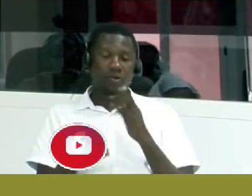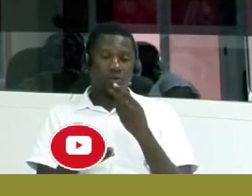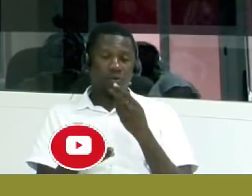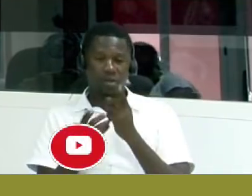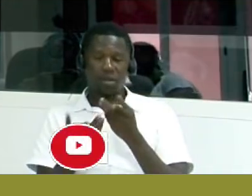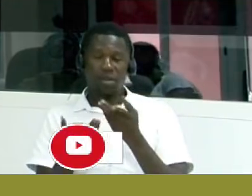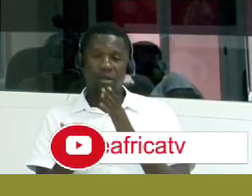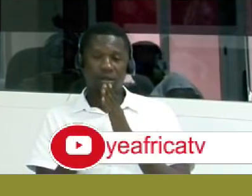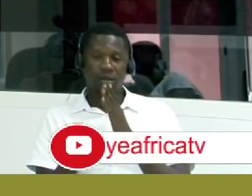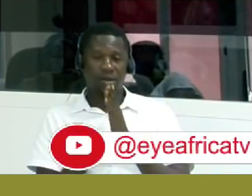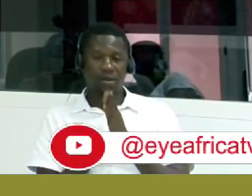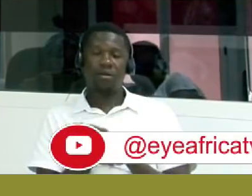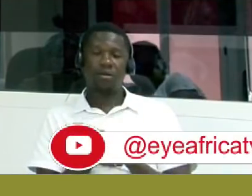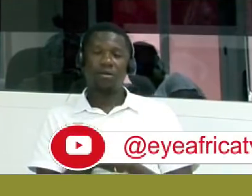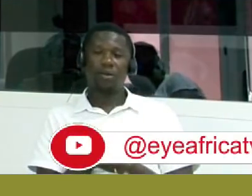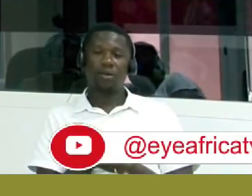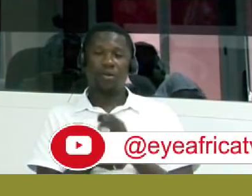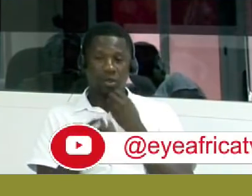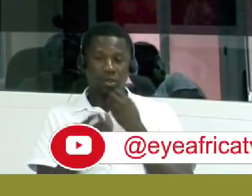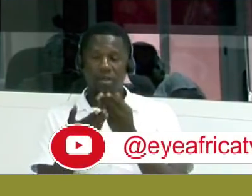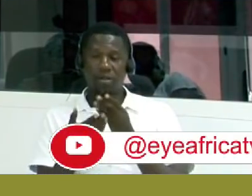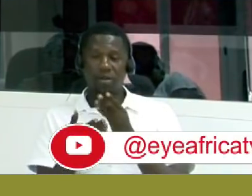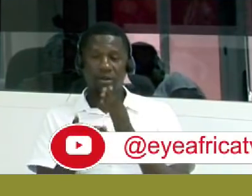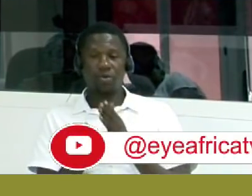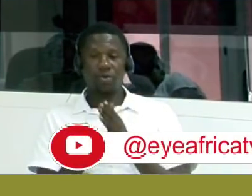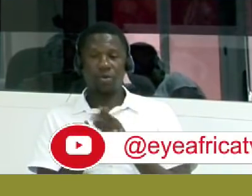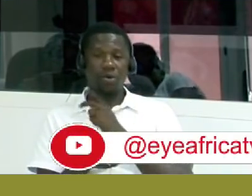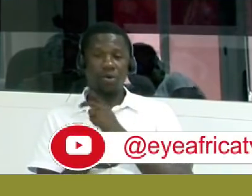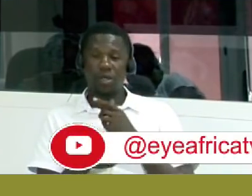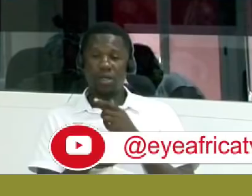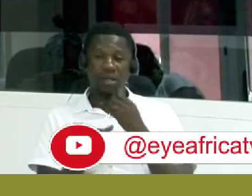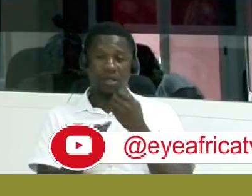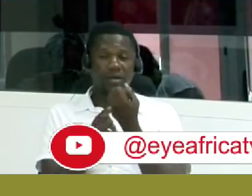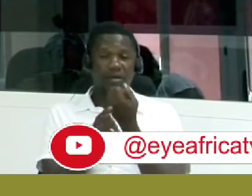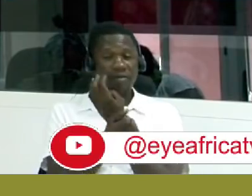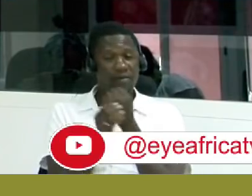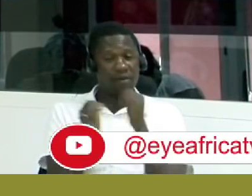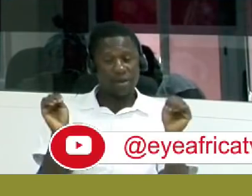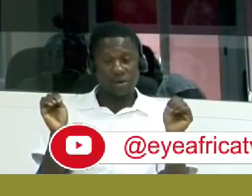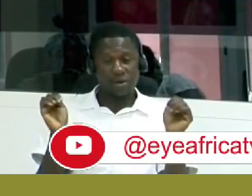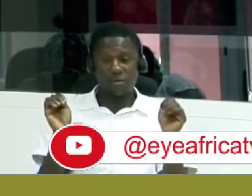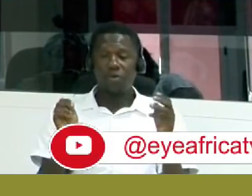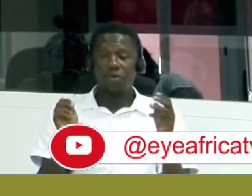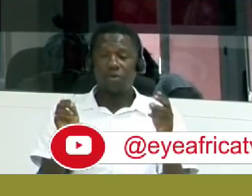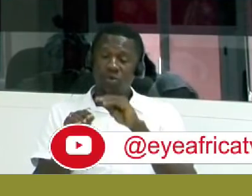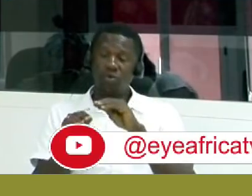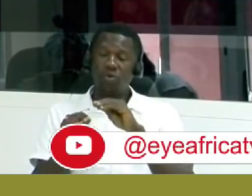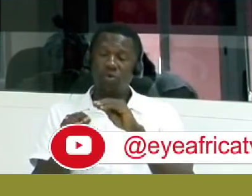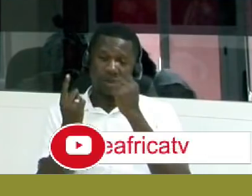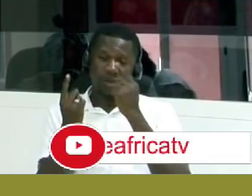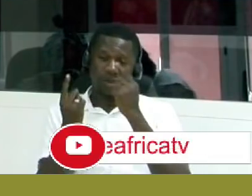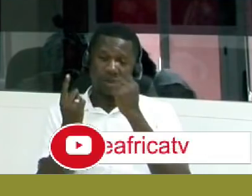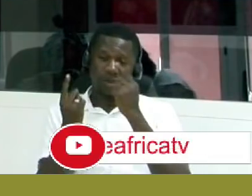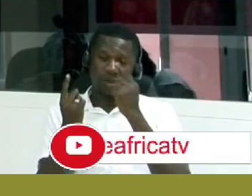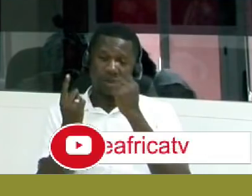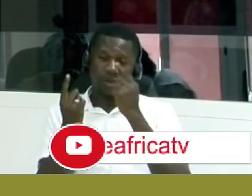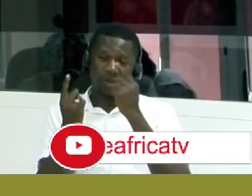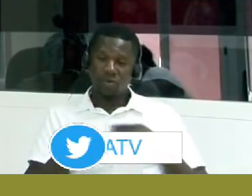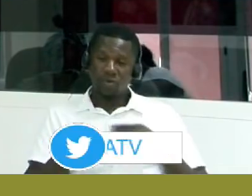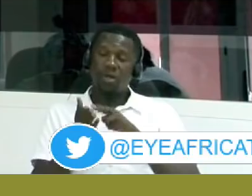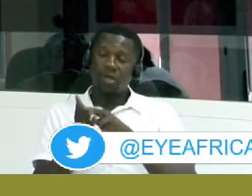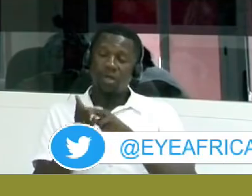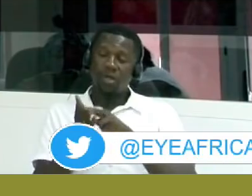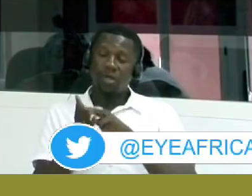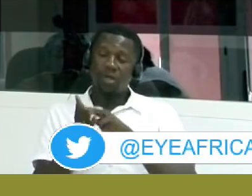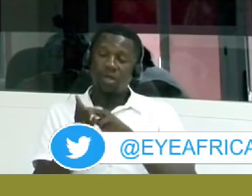were saying, therefore, you were not at liberty to do the things that you were required to do. And